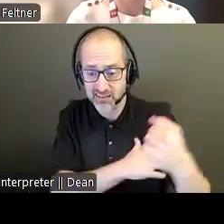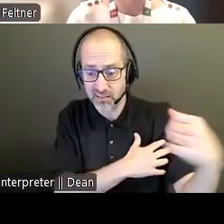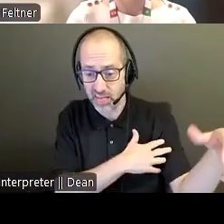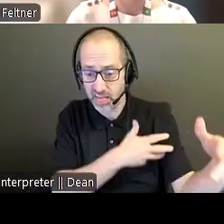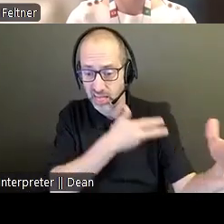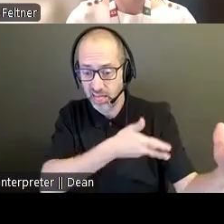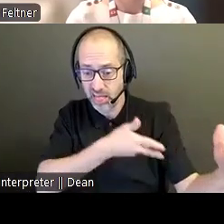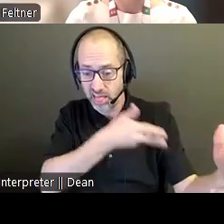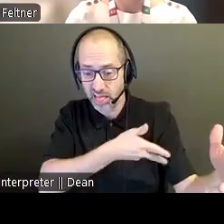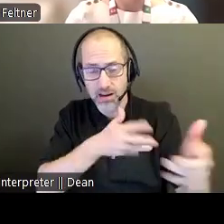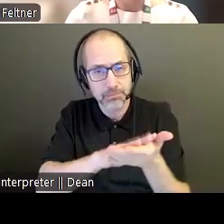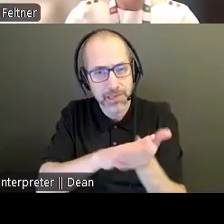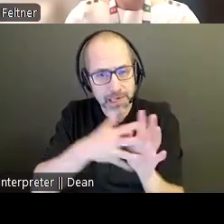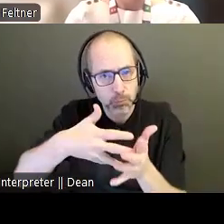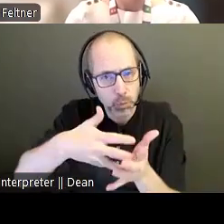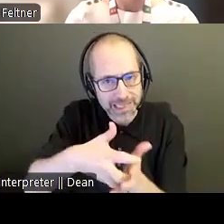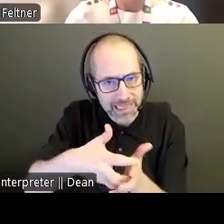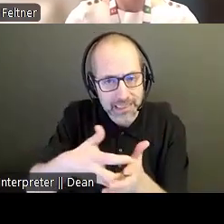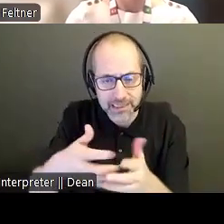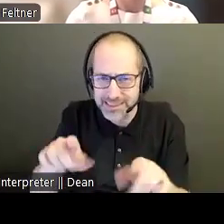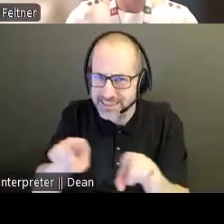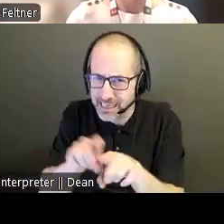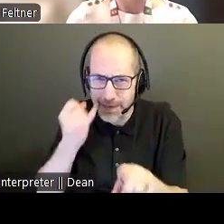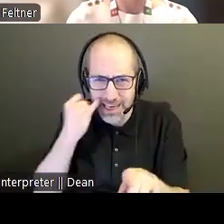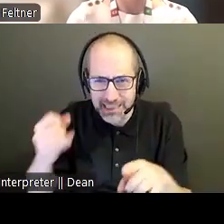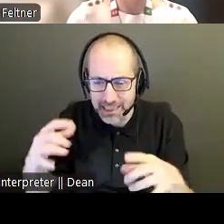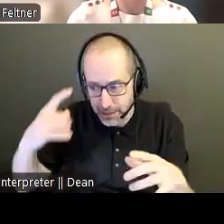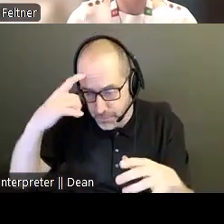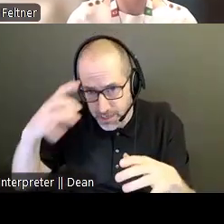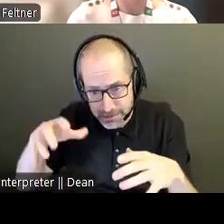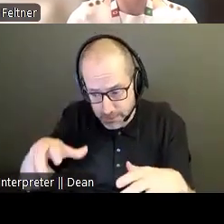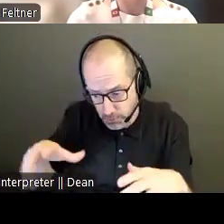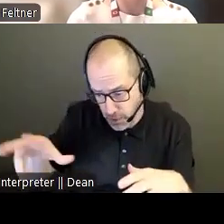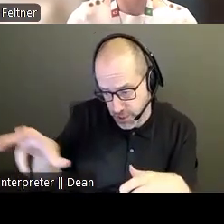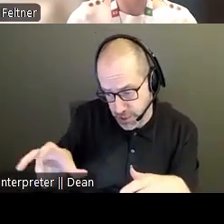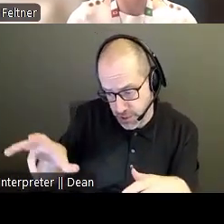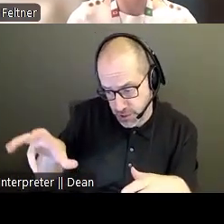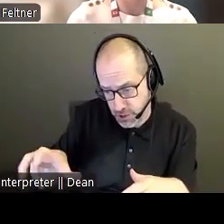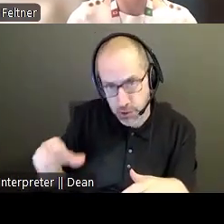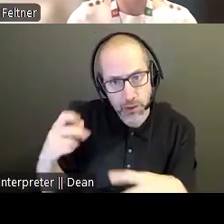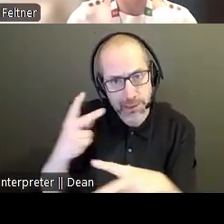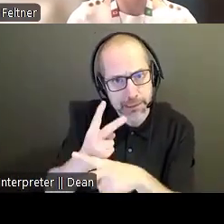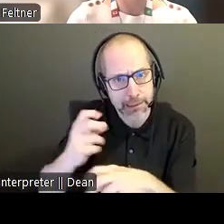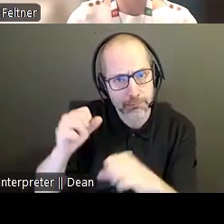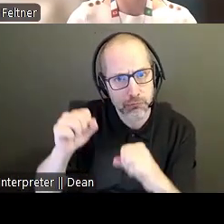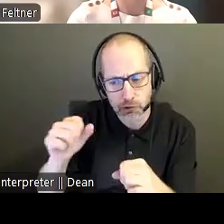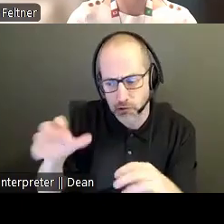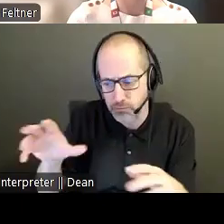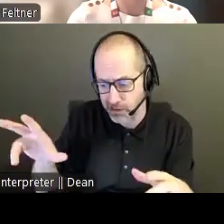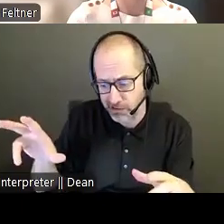Our brains are kind of amazing in that they start to rely on our other senses a little bit more.